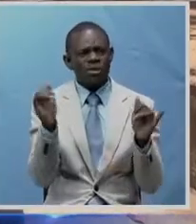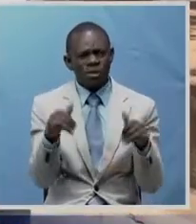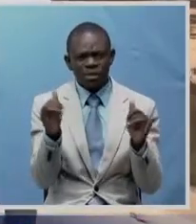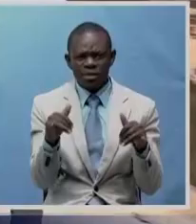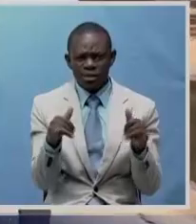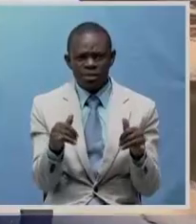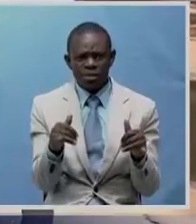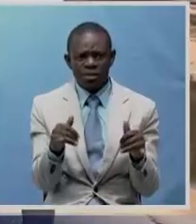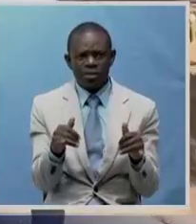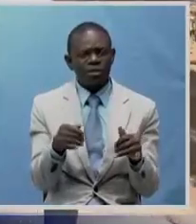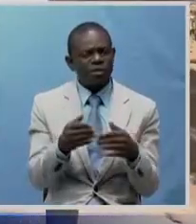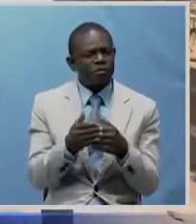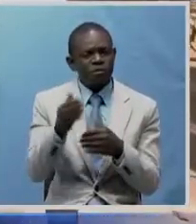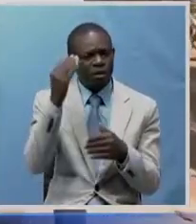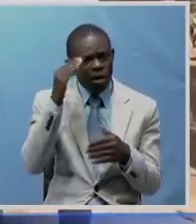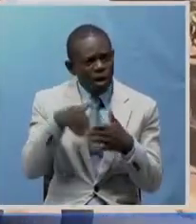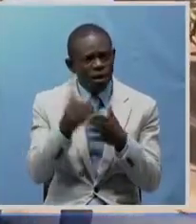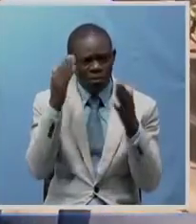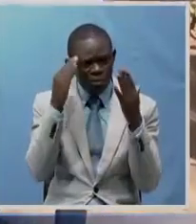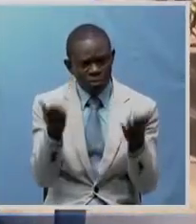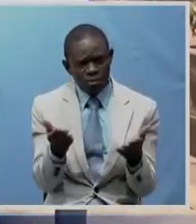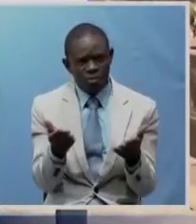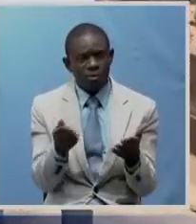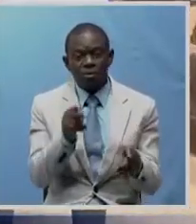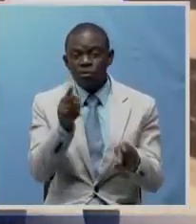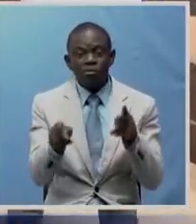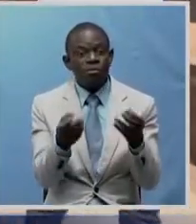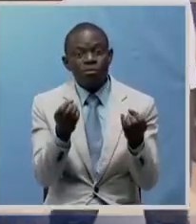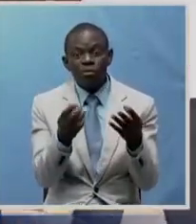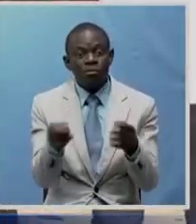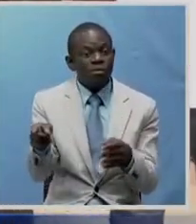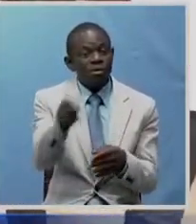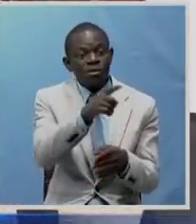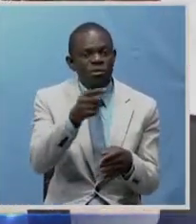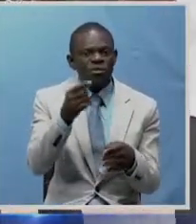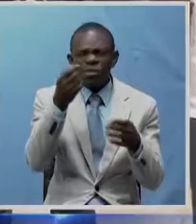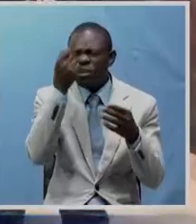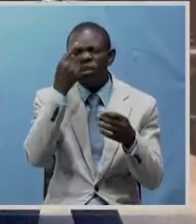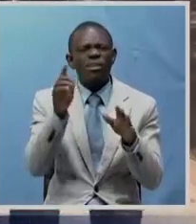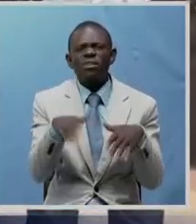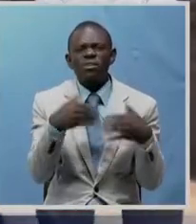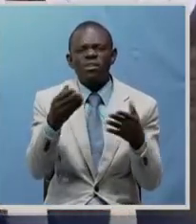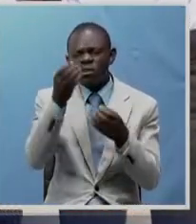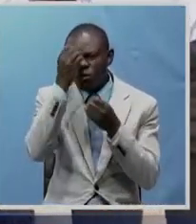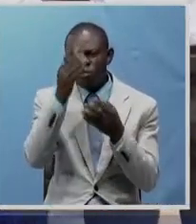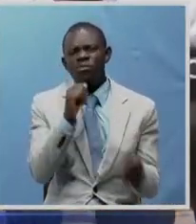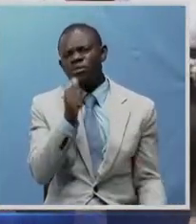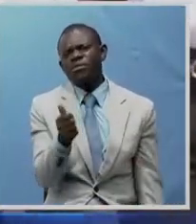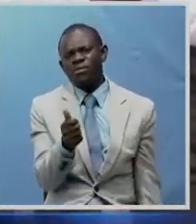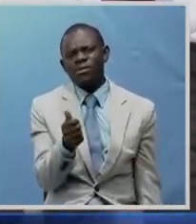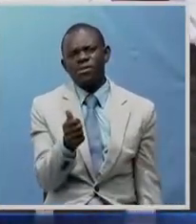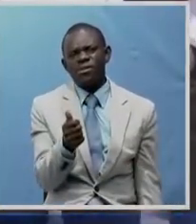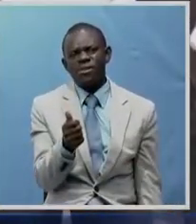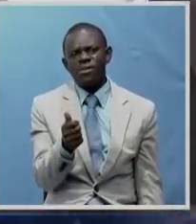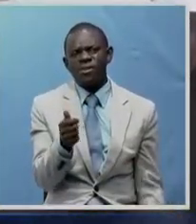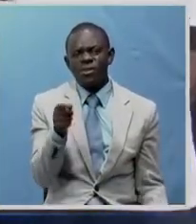Kaya kwetienda. Many ignorant people are not complying. Neither are they applying the correct measures